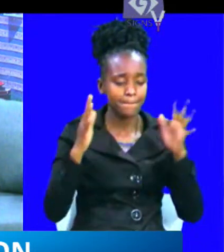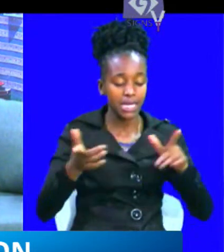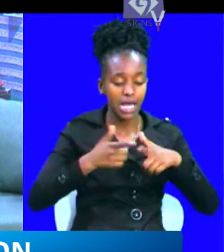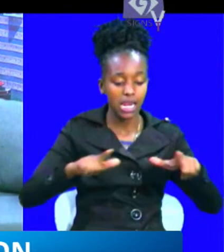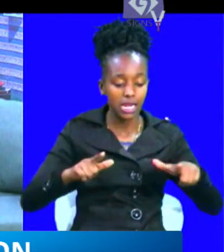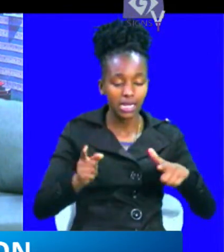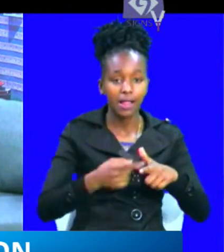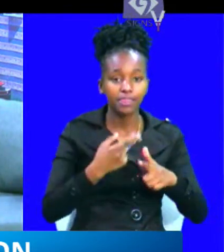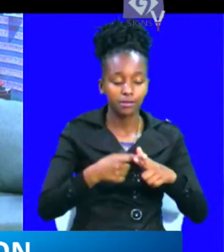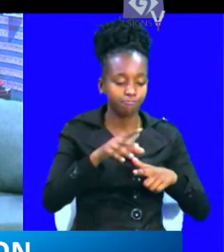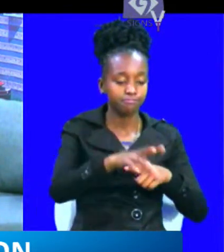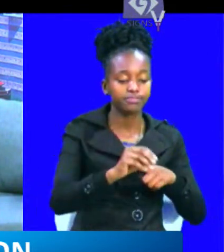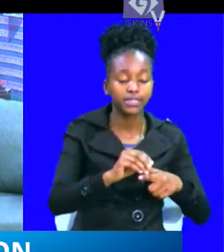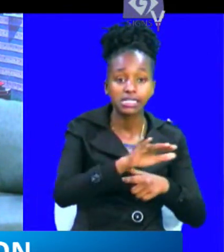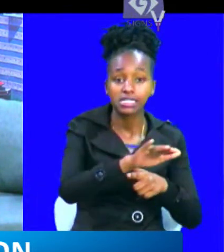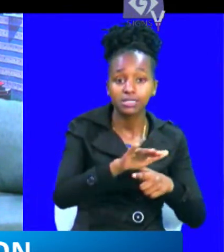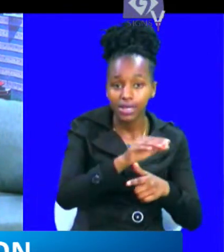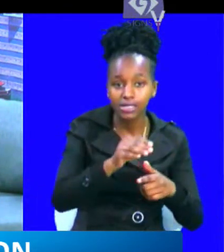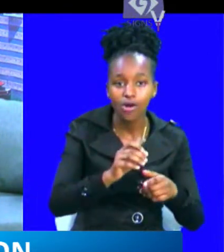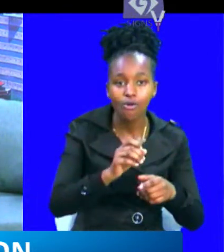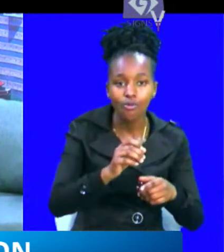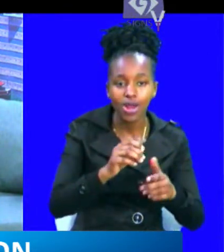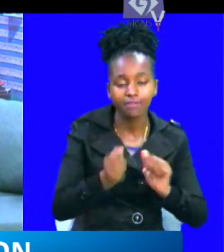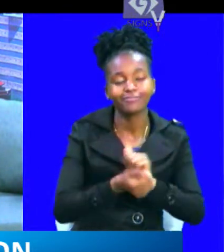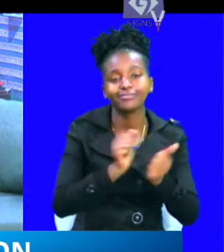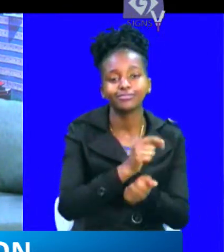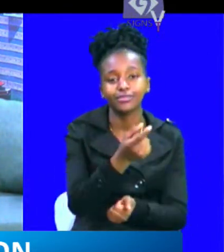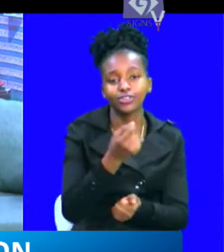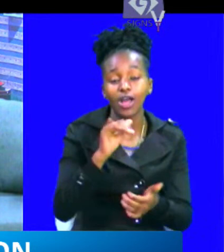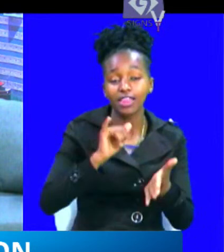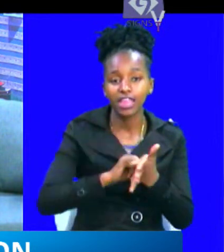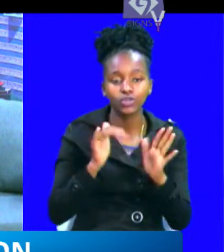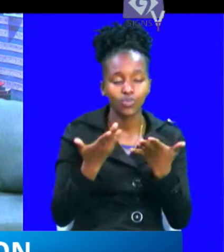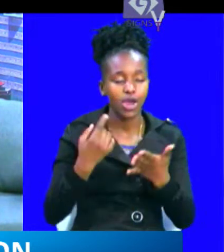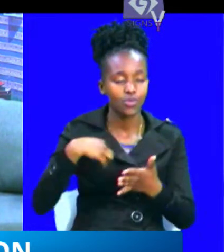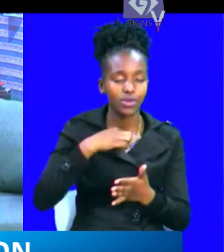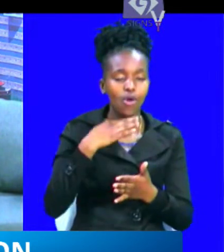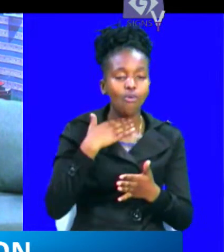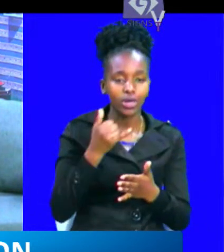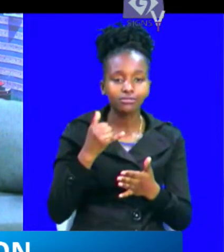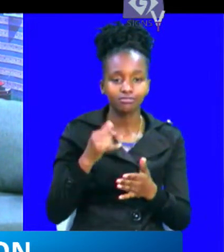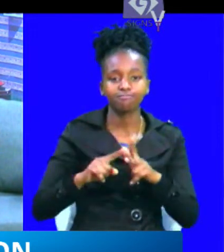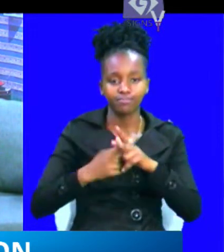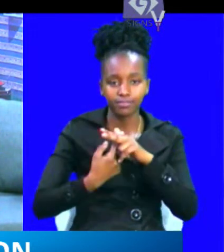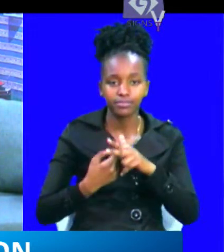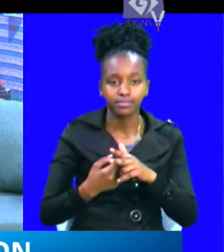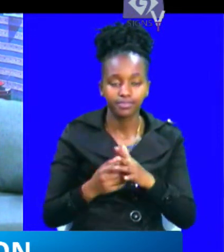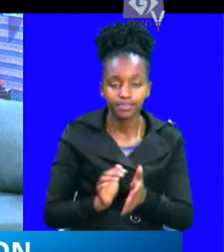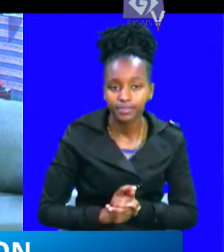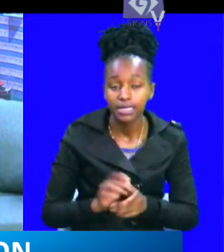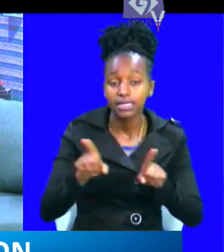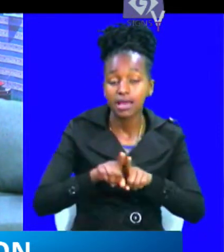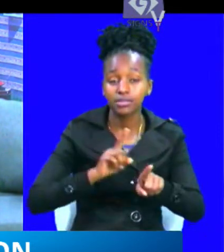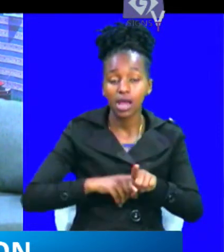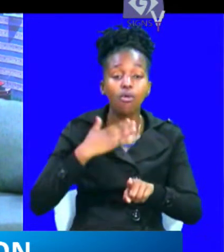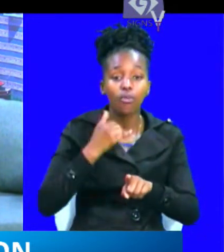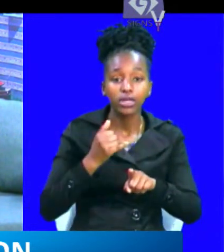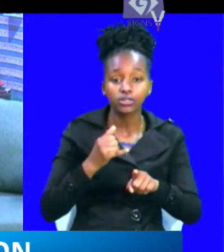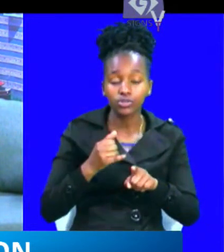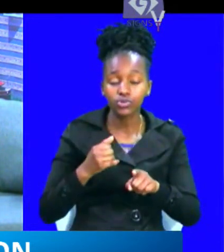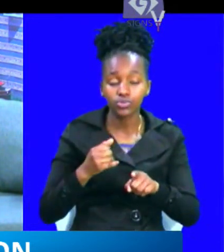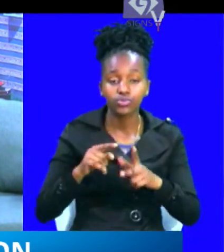portion, reclaim it. So that is where we would like to occupy a space in. And we will also like to do that with